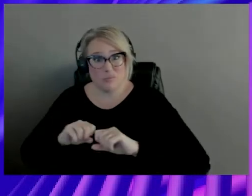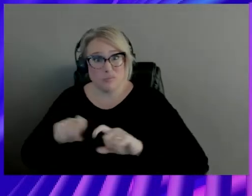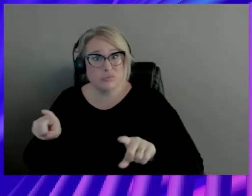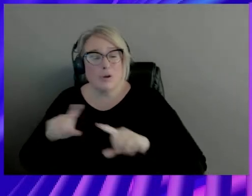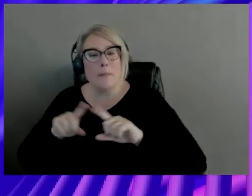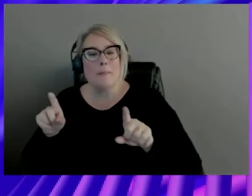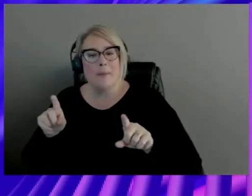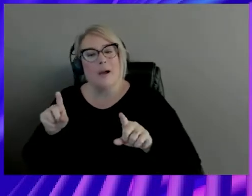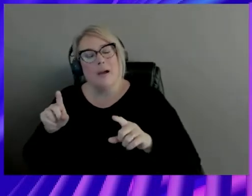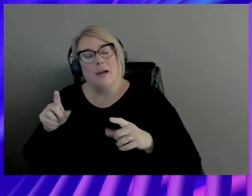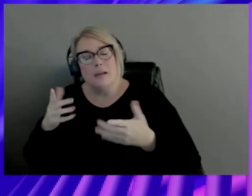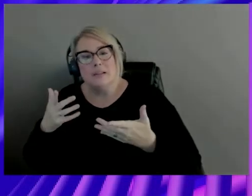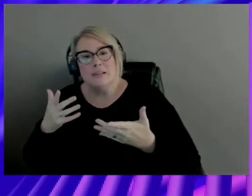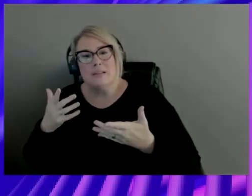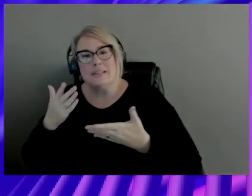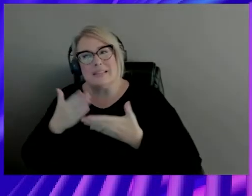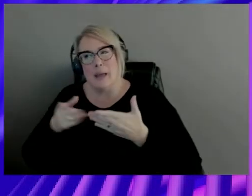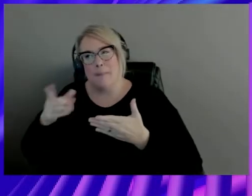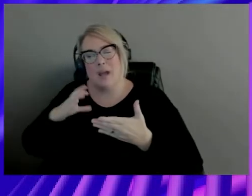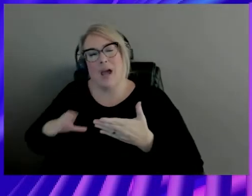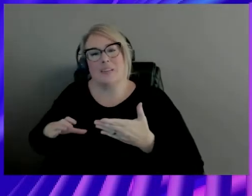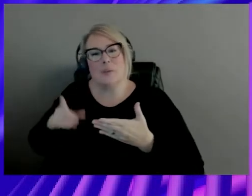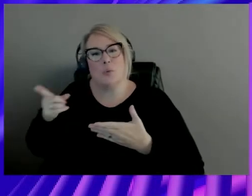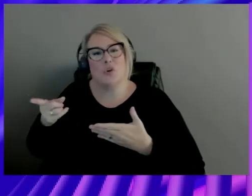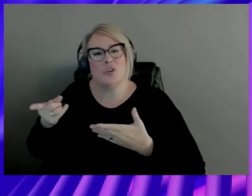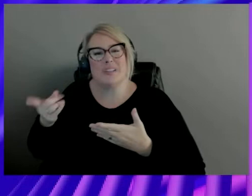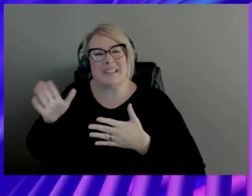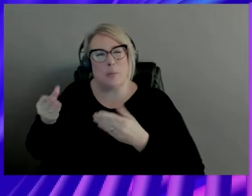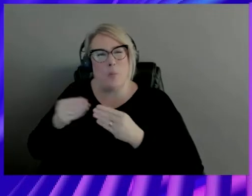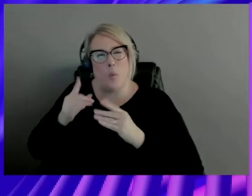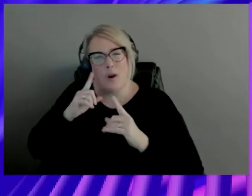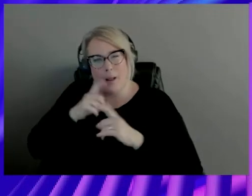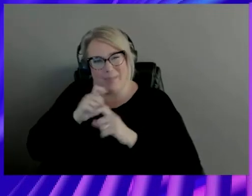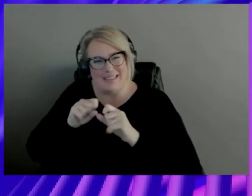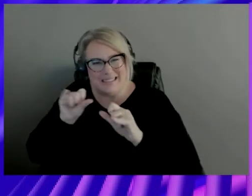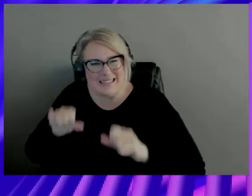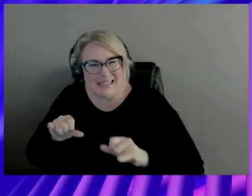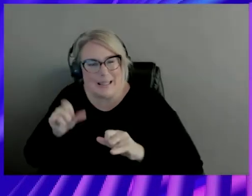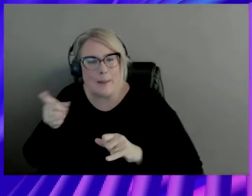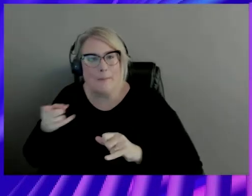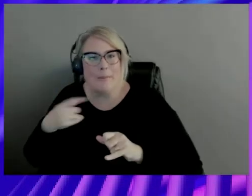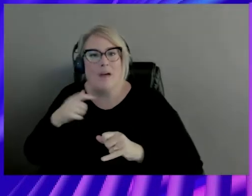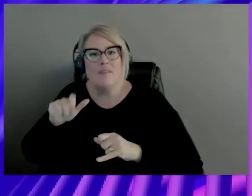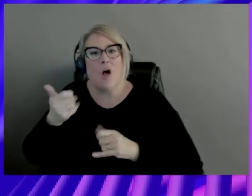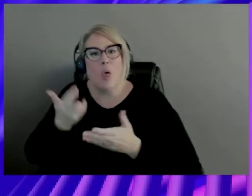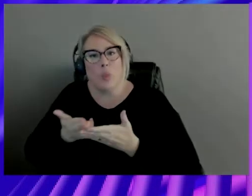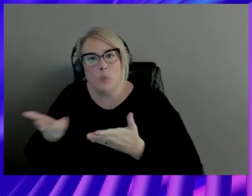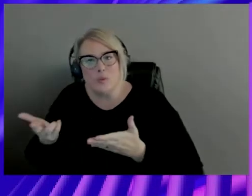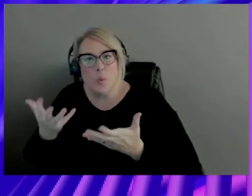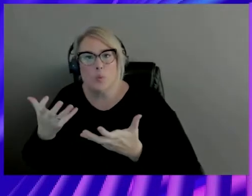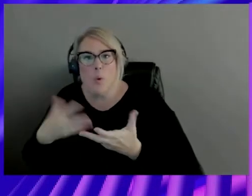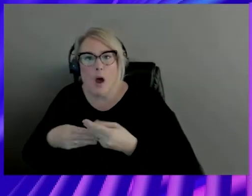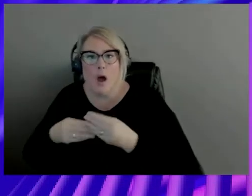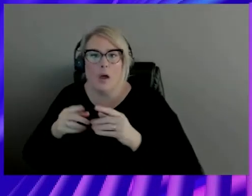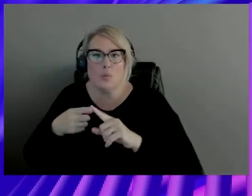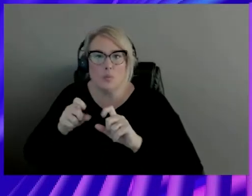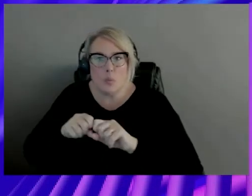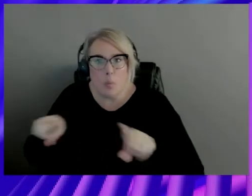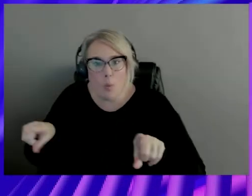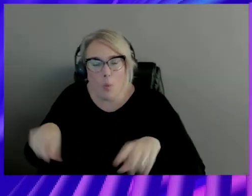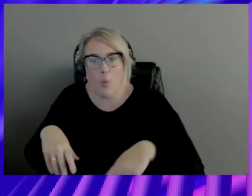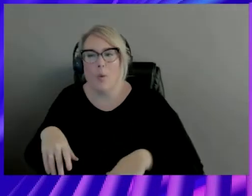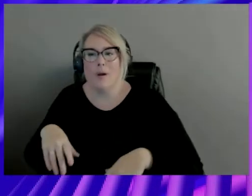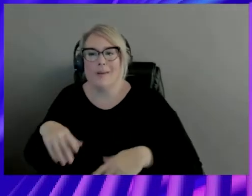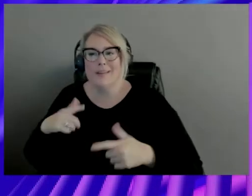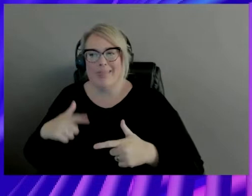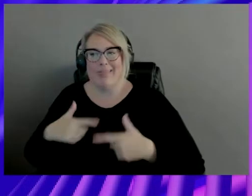times customers, they have more complicated systems, right? They have other resources they want to deploy. Life's not always the